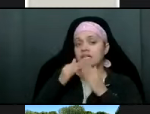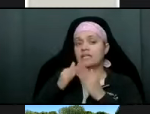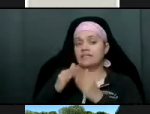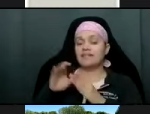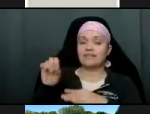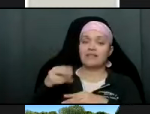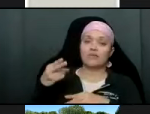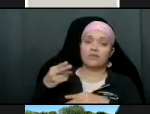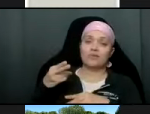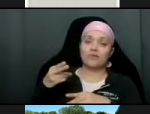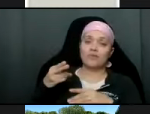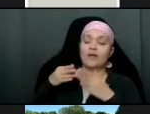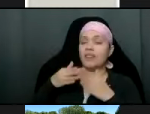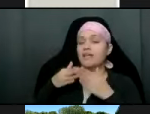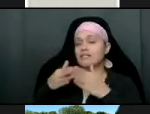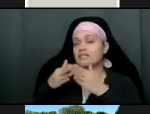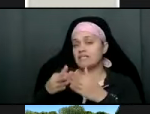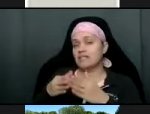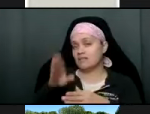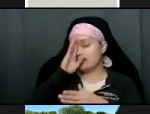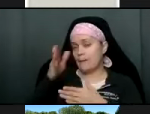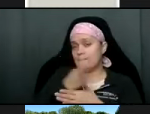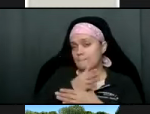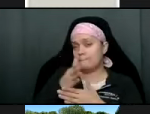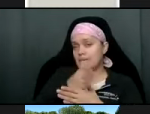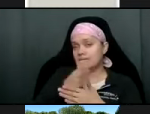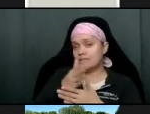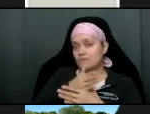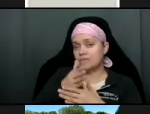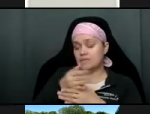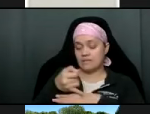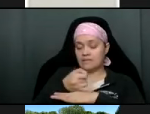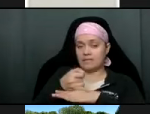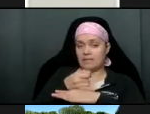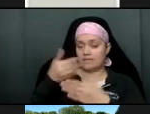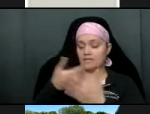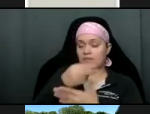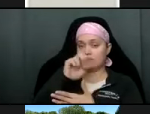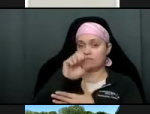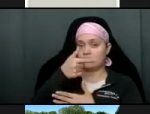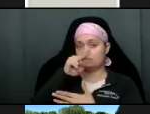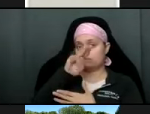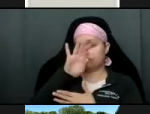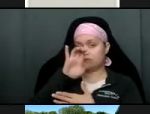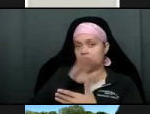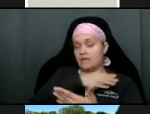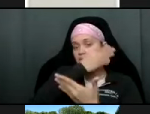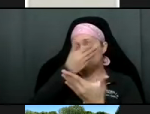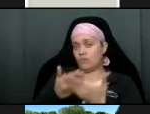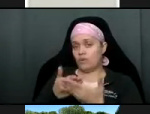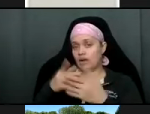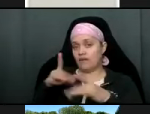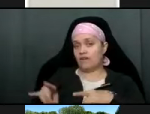my goodness, they sailed right between the island of New Guinea and the land